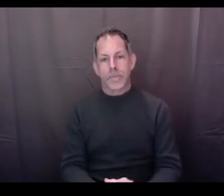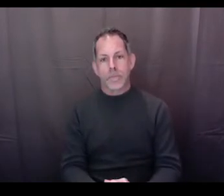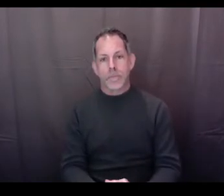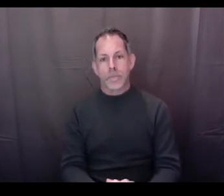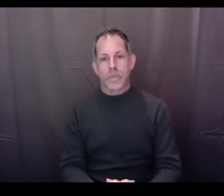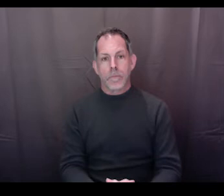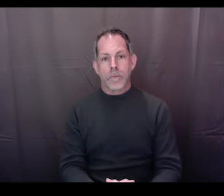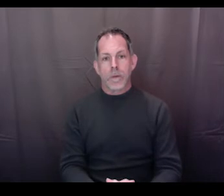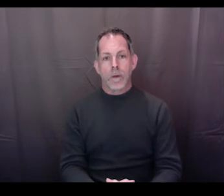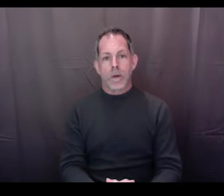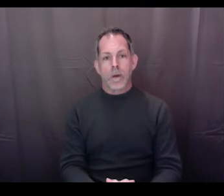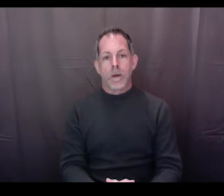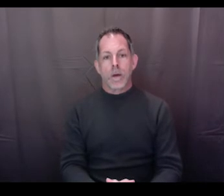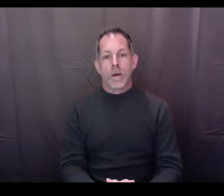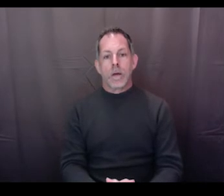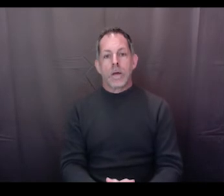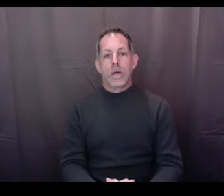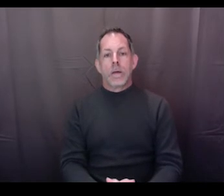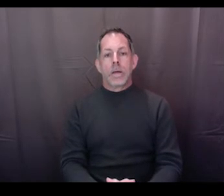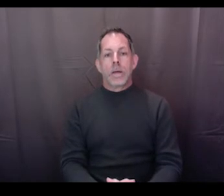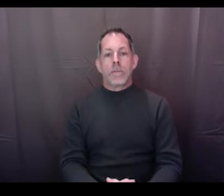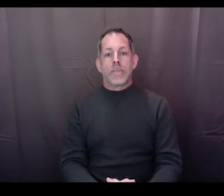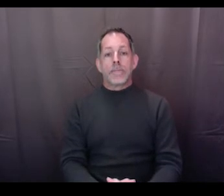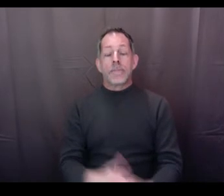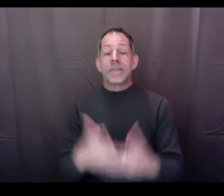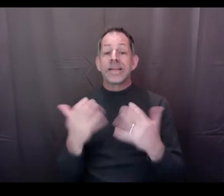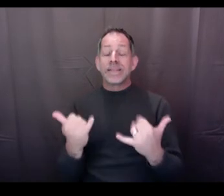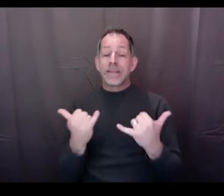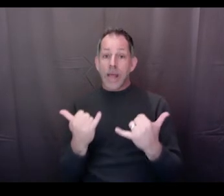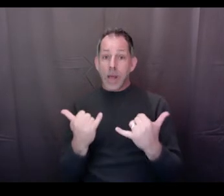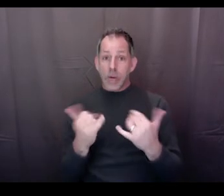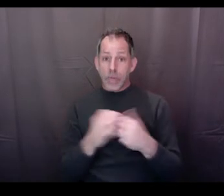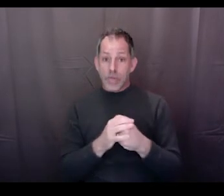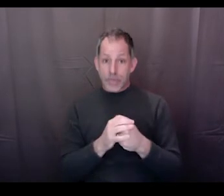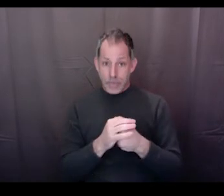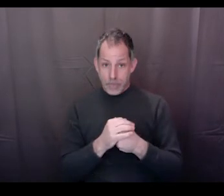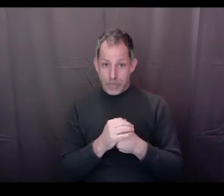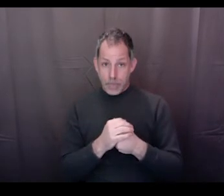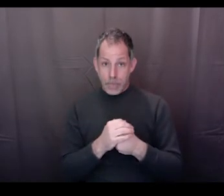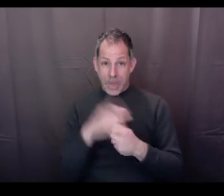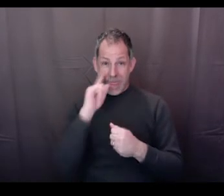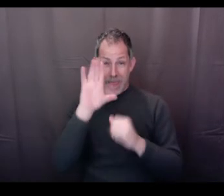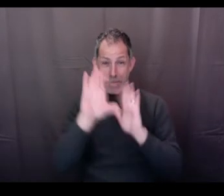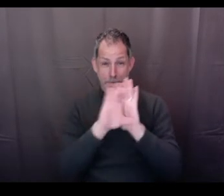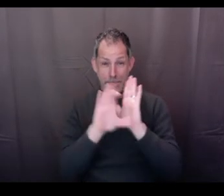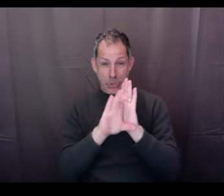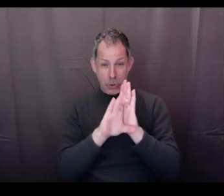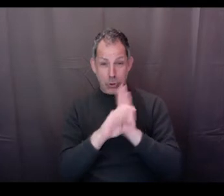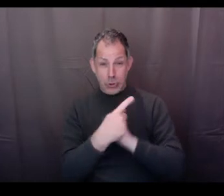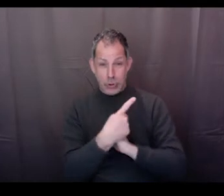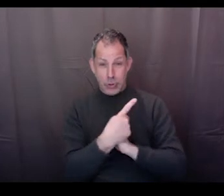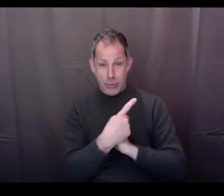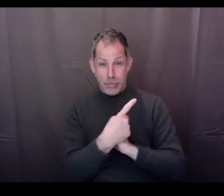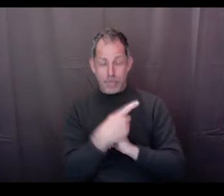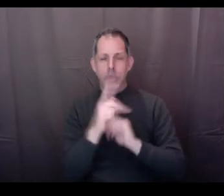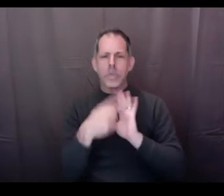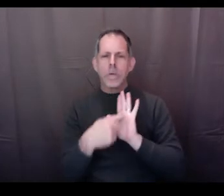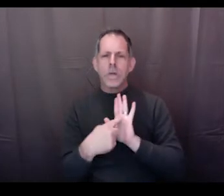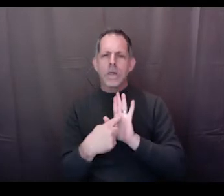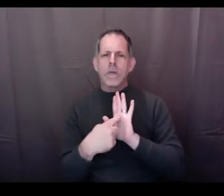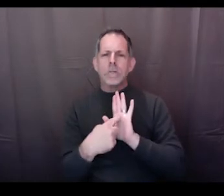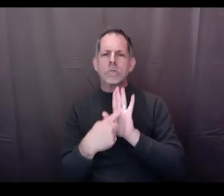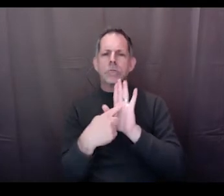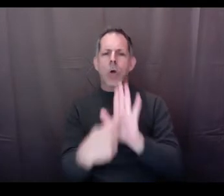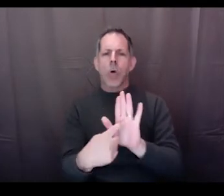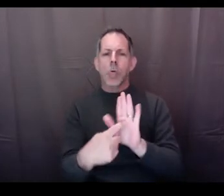to 1. And just to correlate that as really a validation, this slide